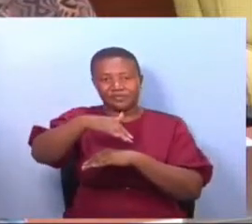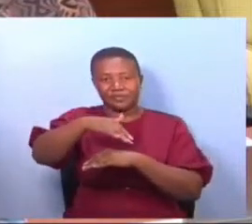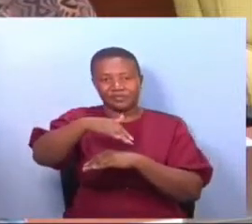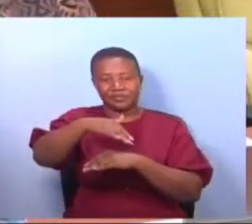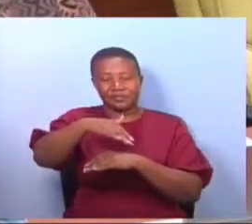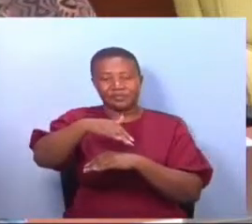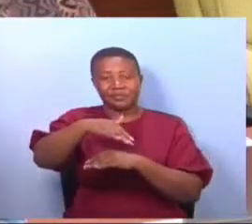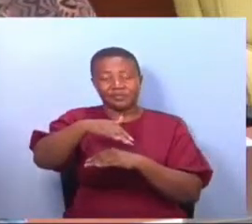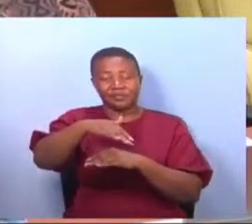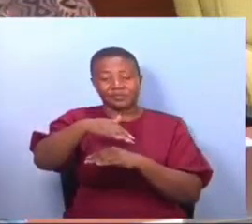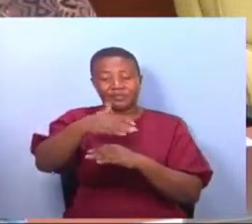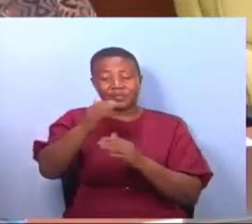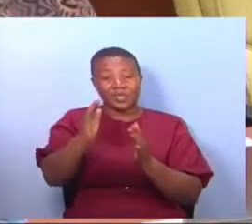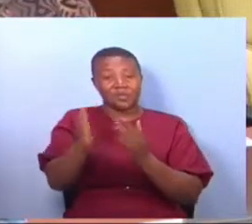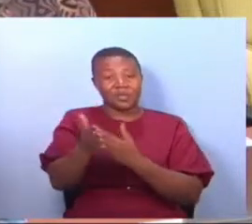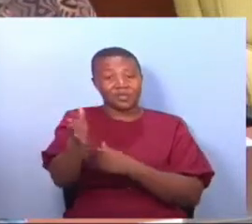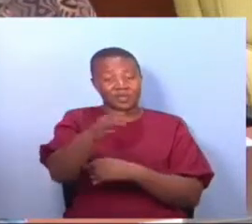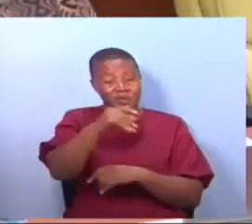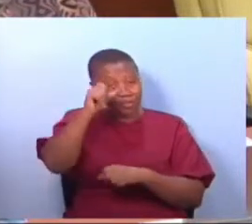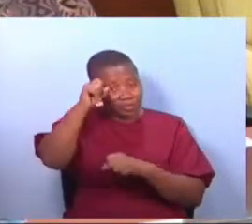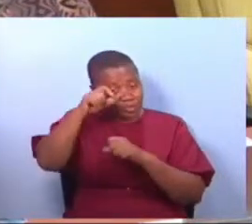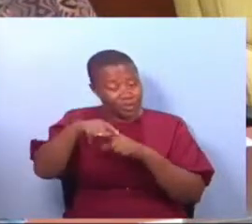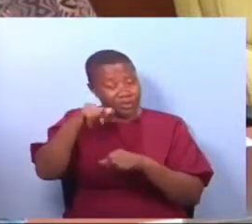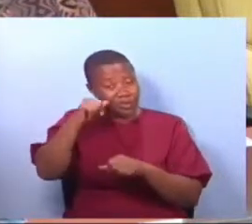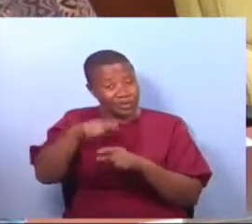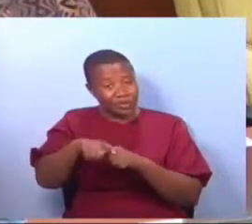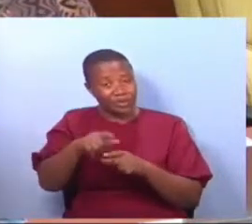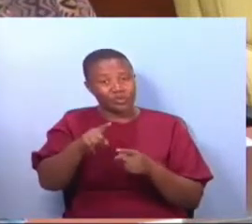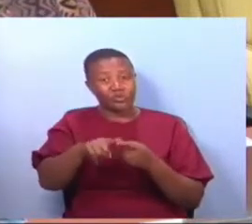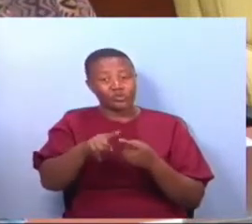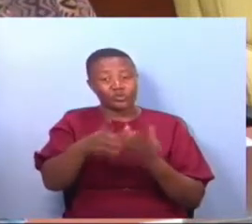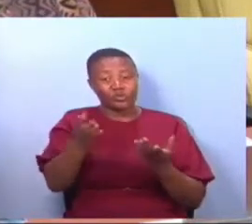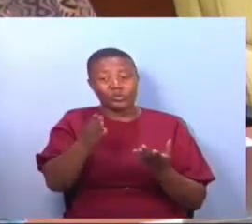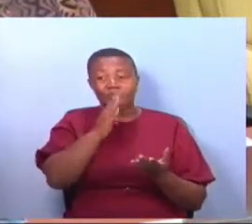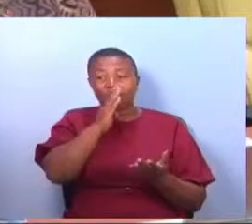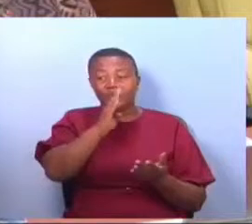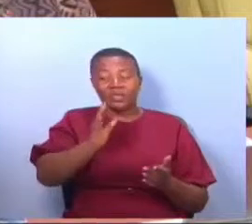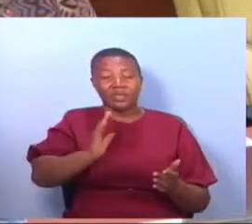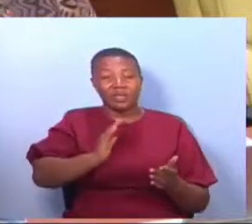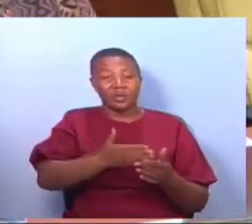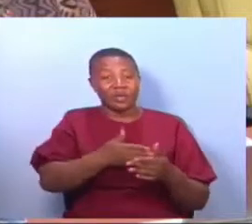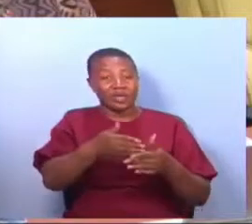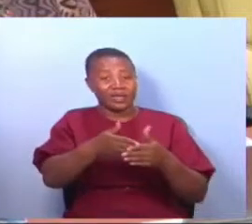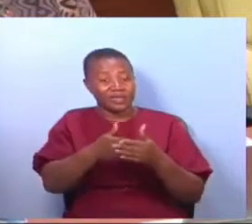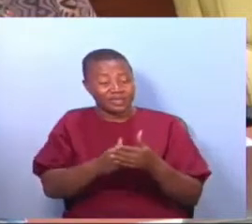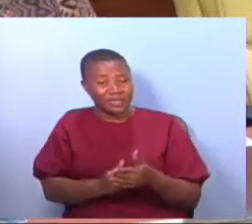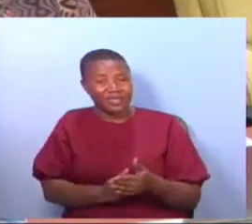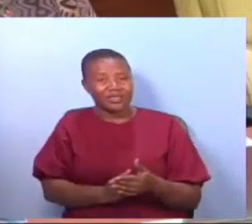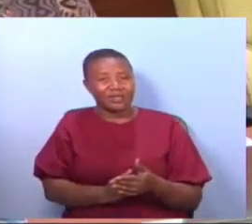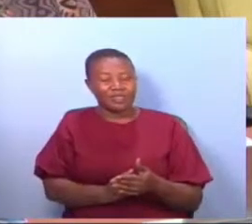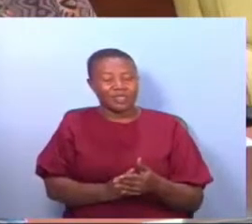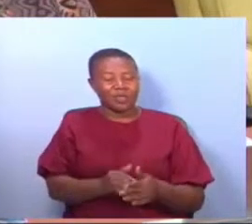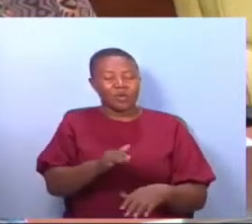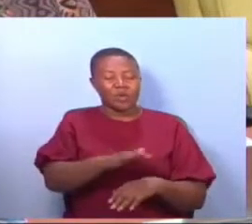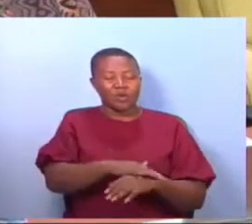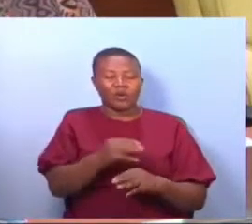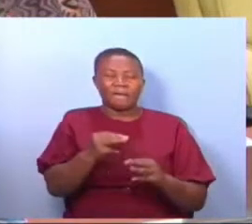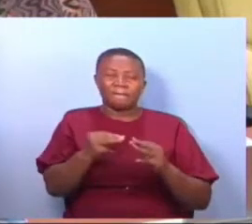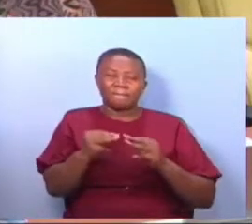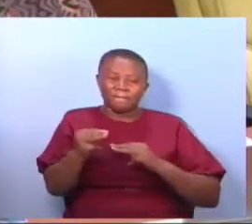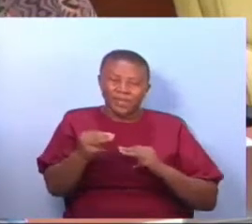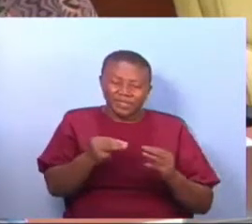his colleagues to be our primus on matters